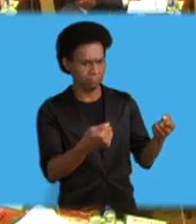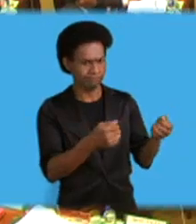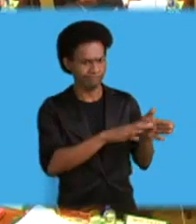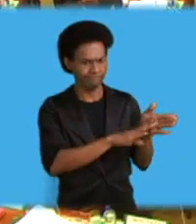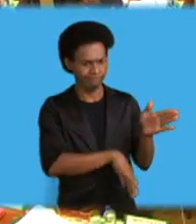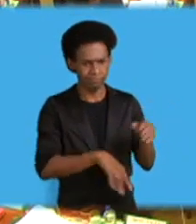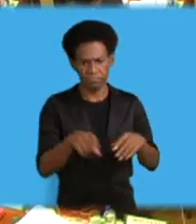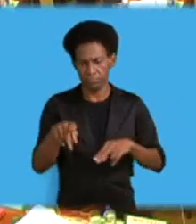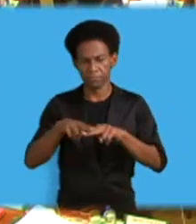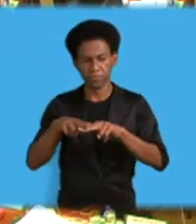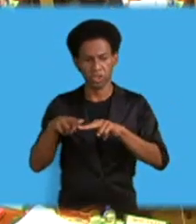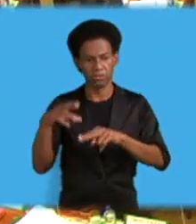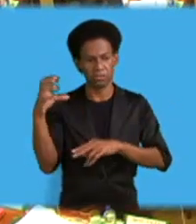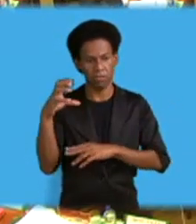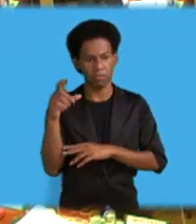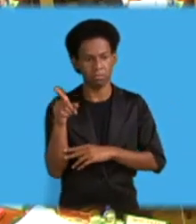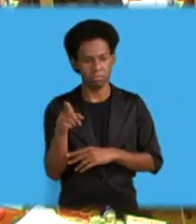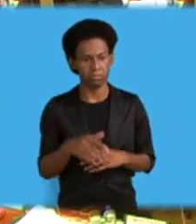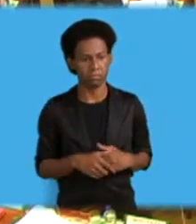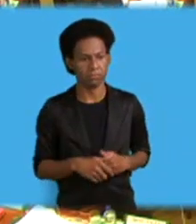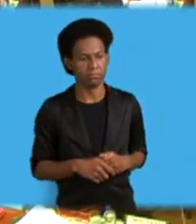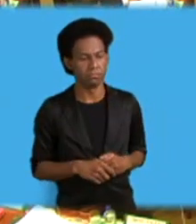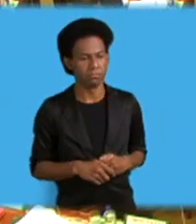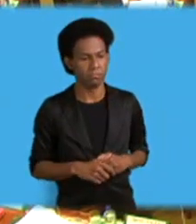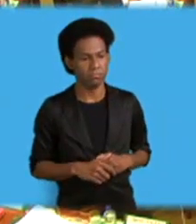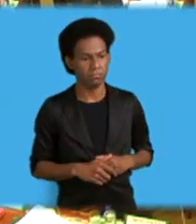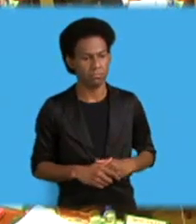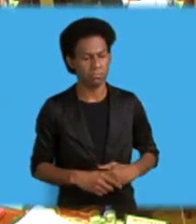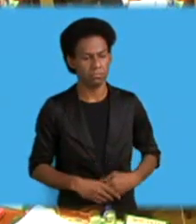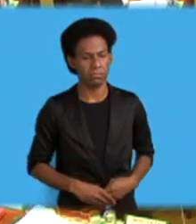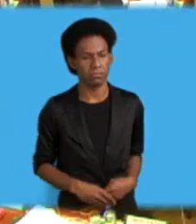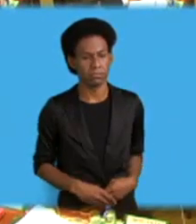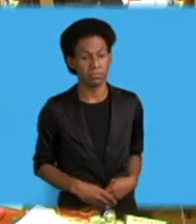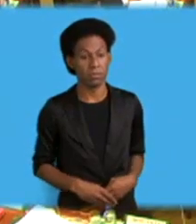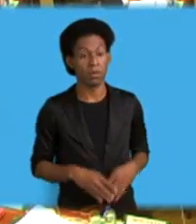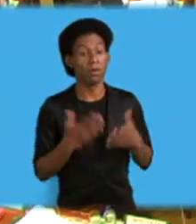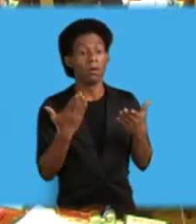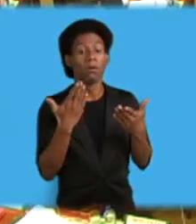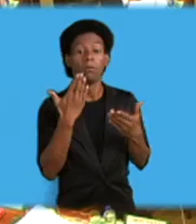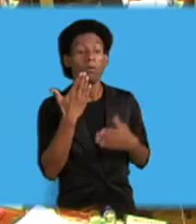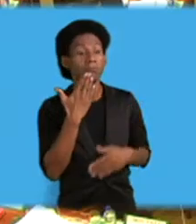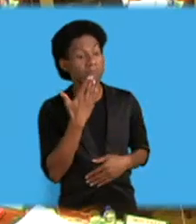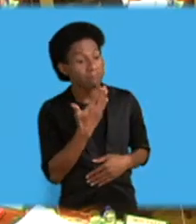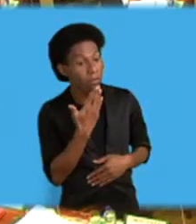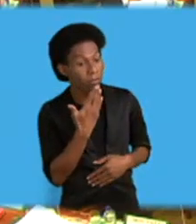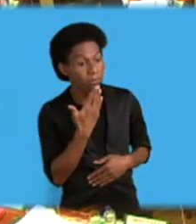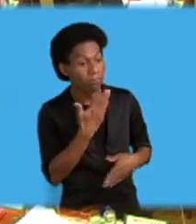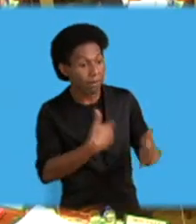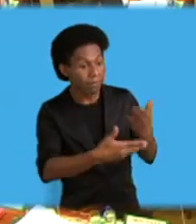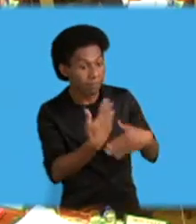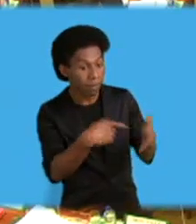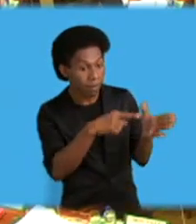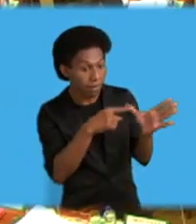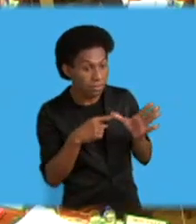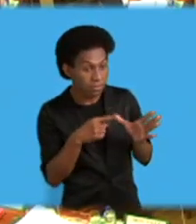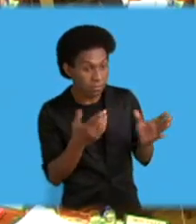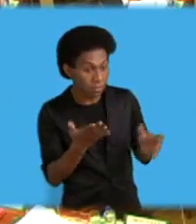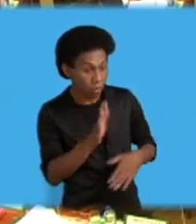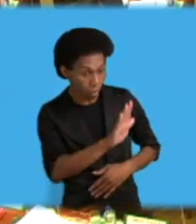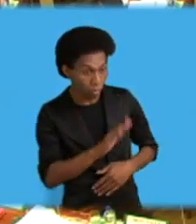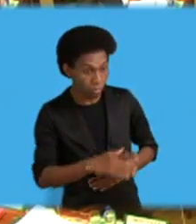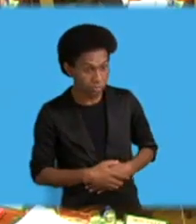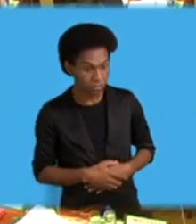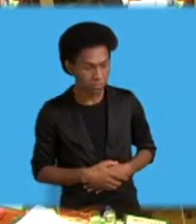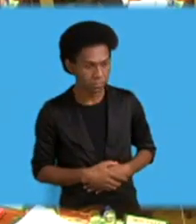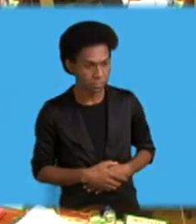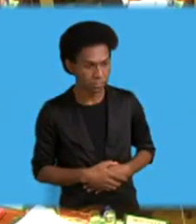Thank you, honourable members. I now give the floor, and please allow the honourable minister to have the floor, to the honourable